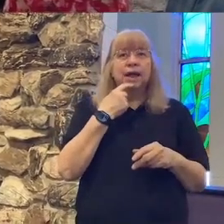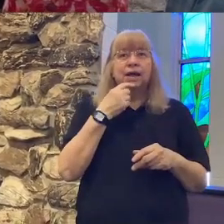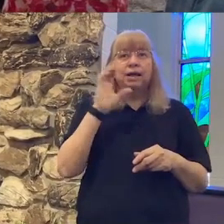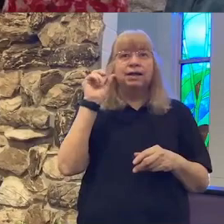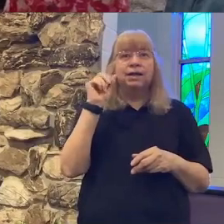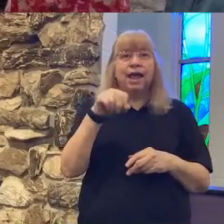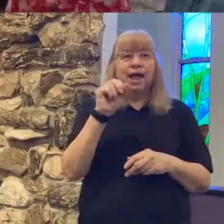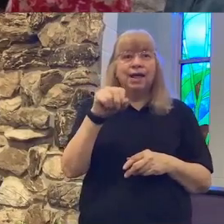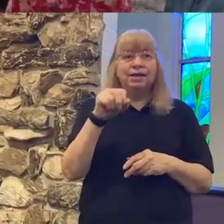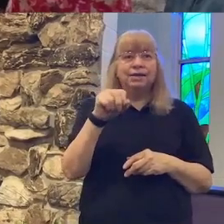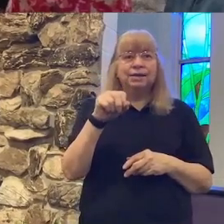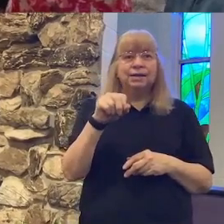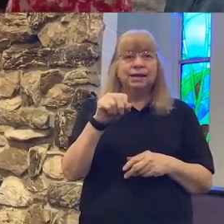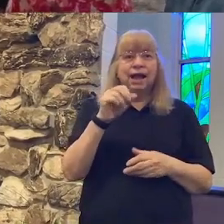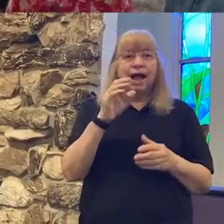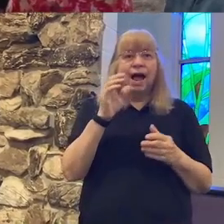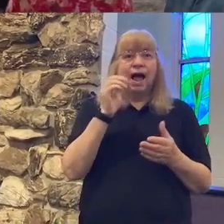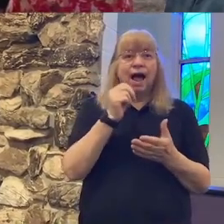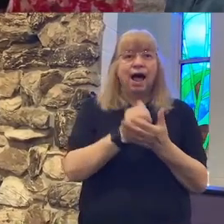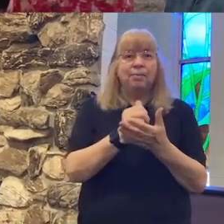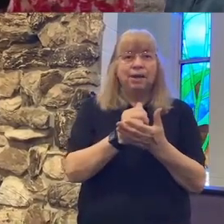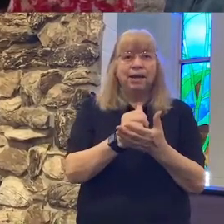yes. Amen.